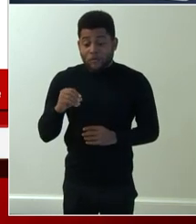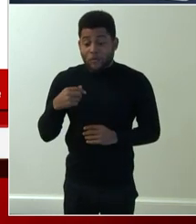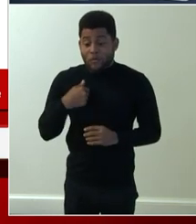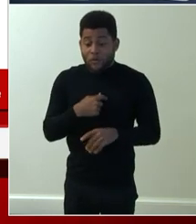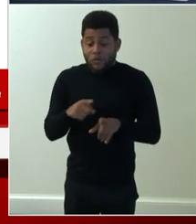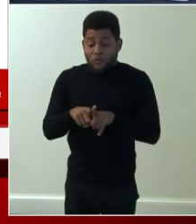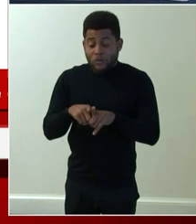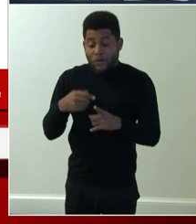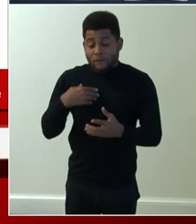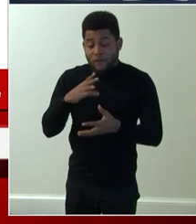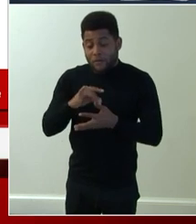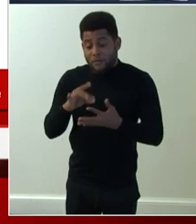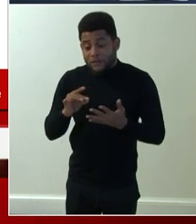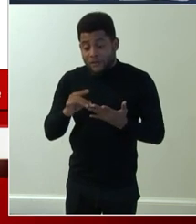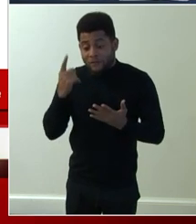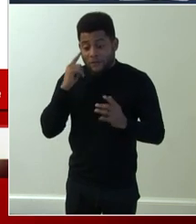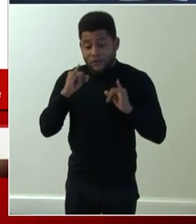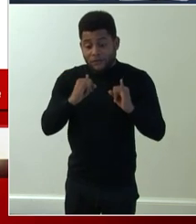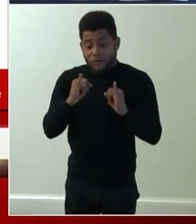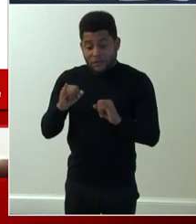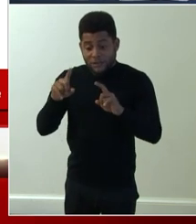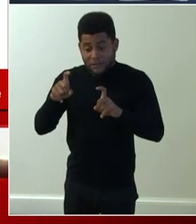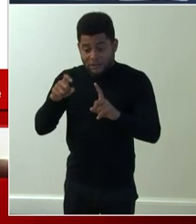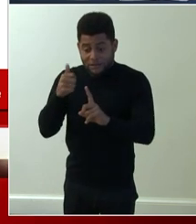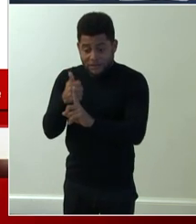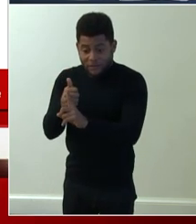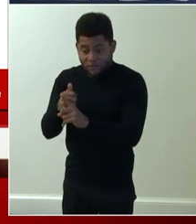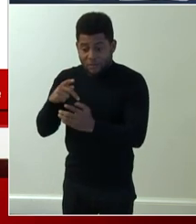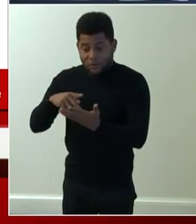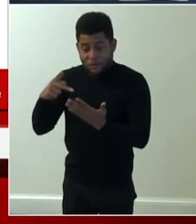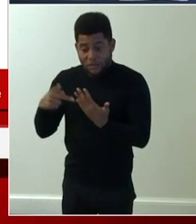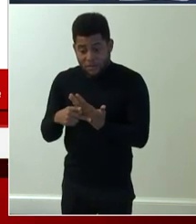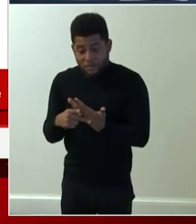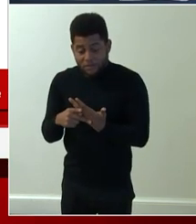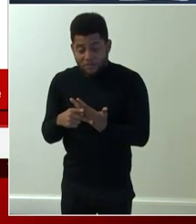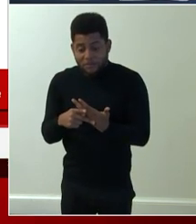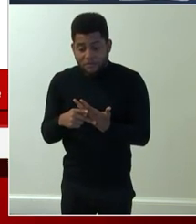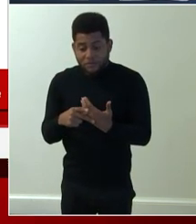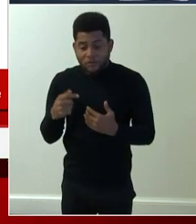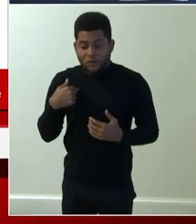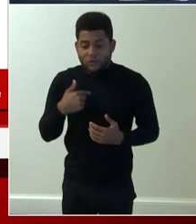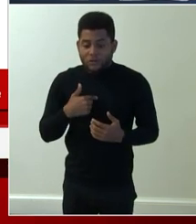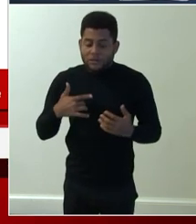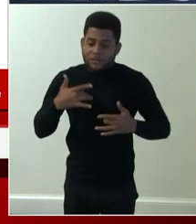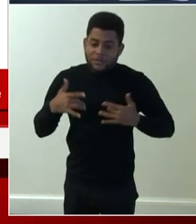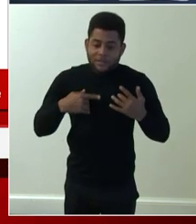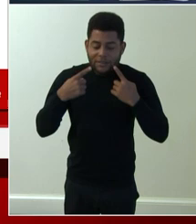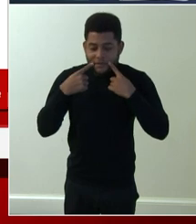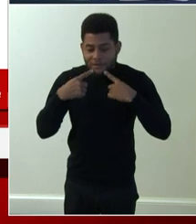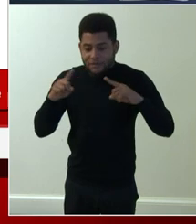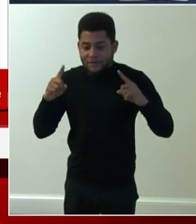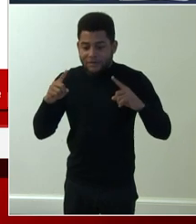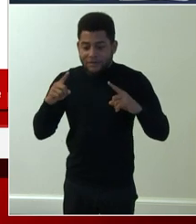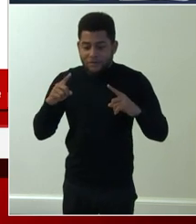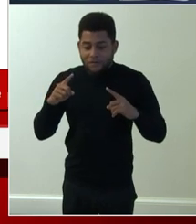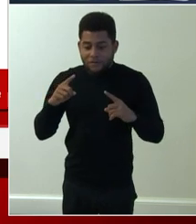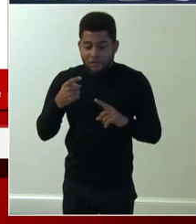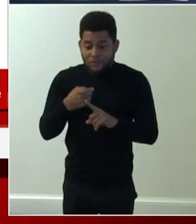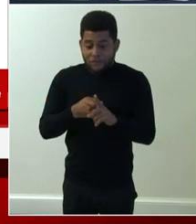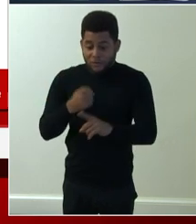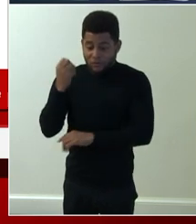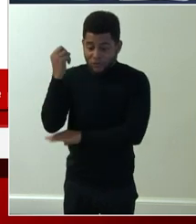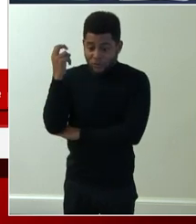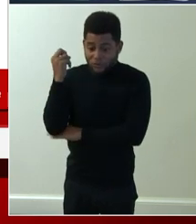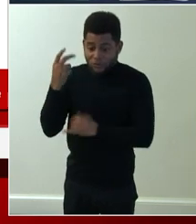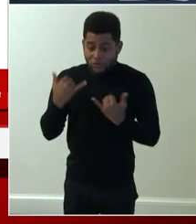for individuals to do the Test Yourself program. And so we're excited to announce that as of noon today, we will expand the Test